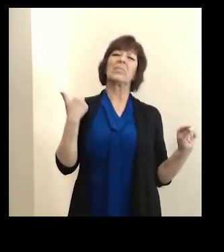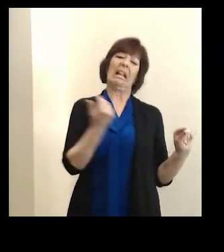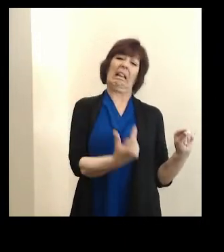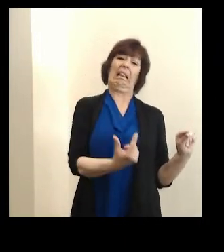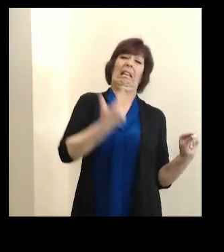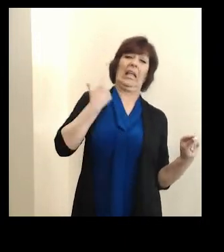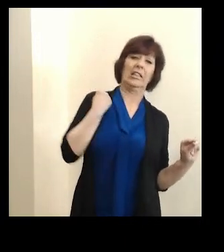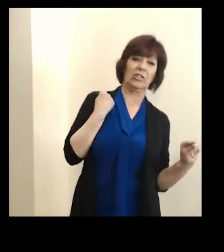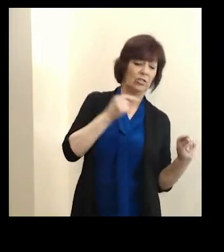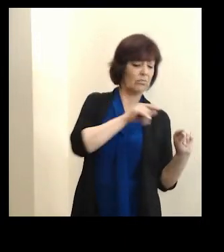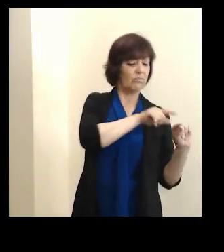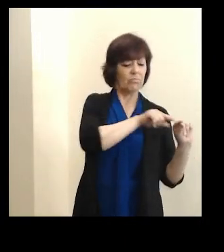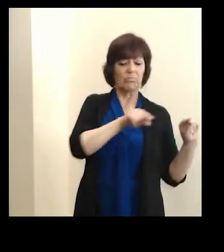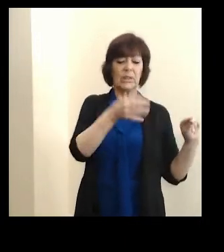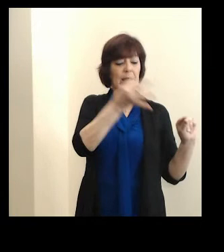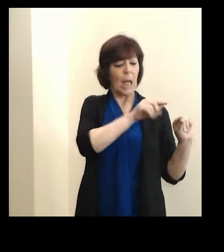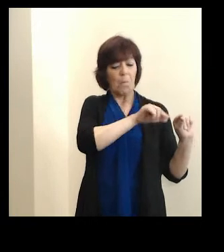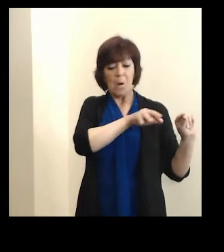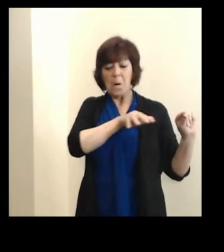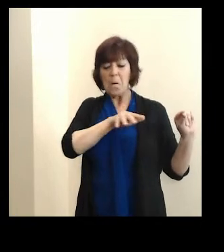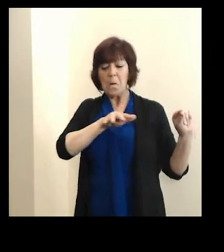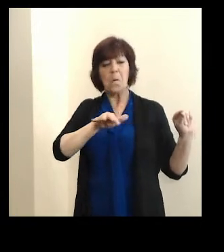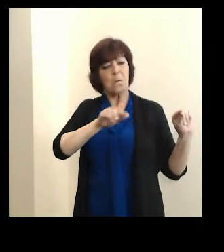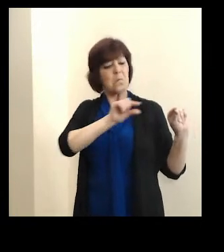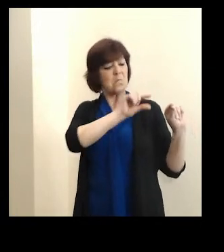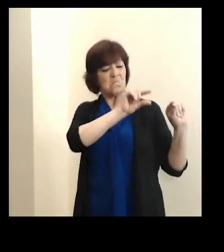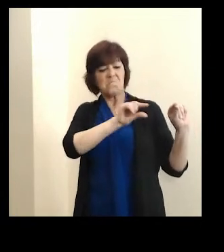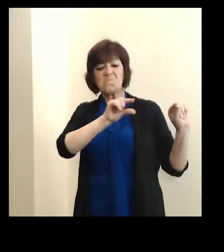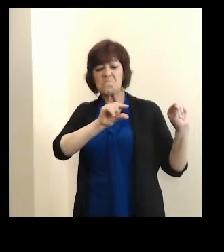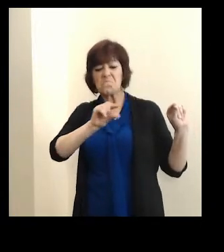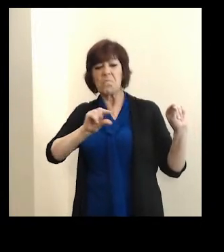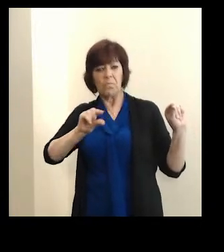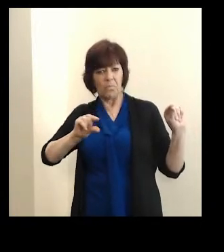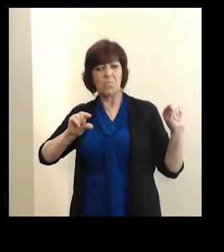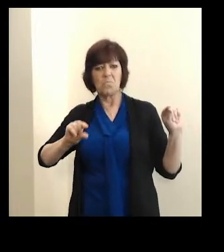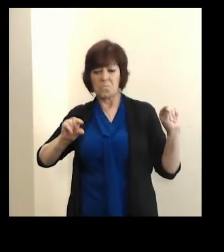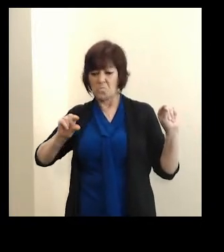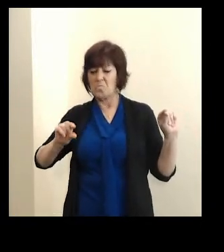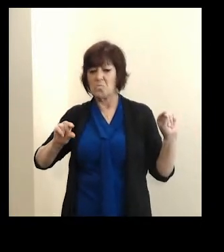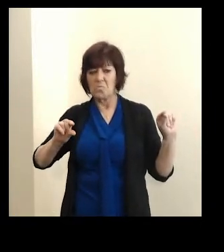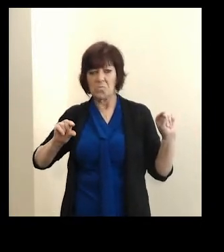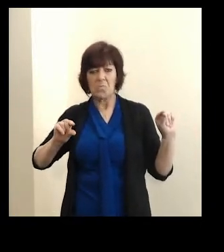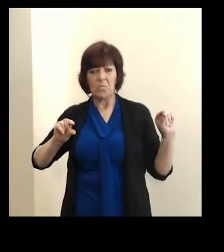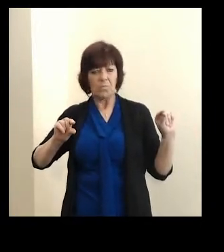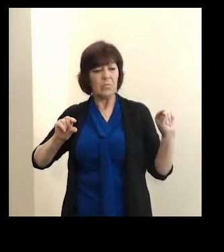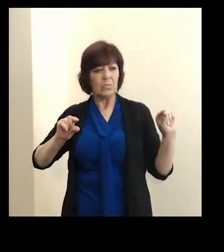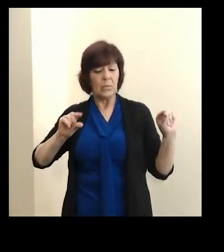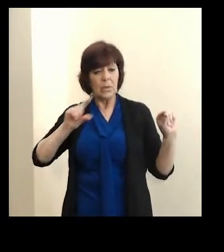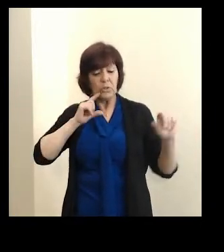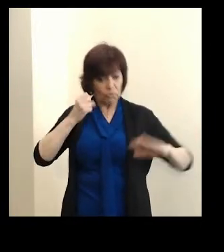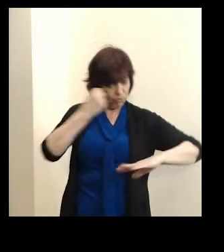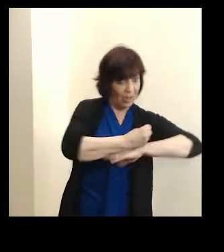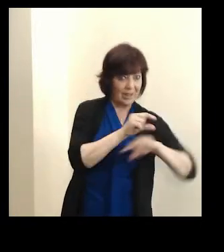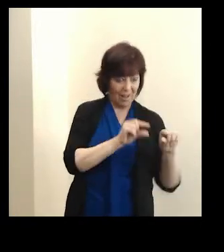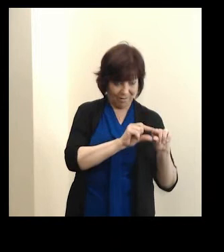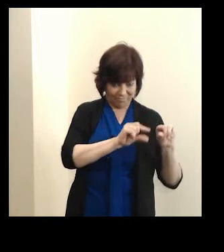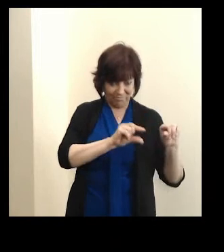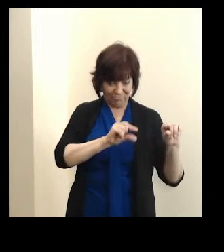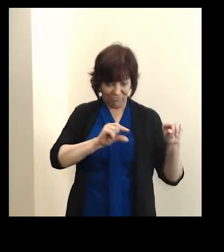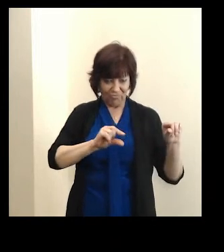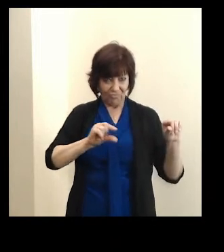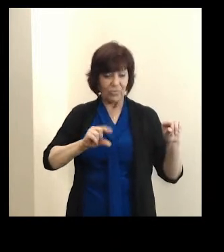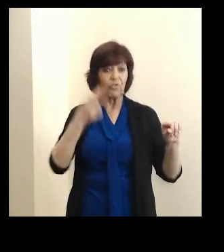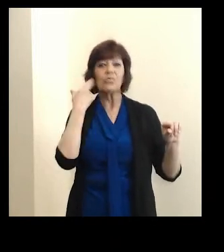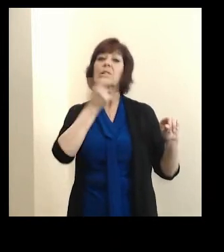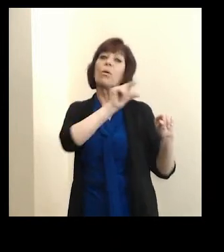9 months, we had much lower daily cases of coronavirus. We were shut down for a good portion of it, so there's a